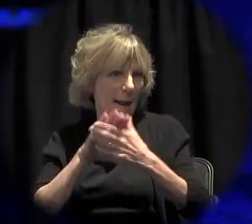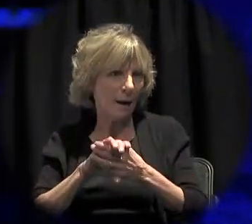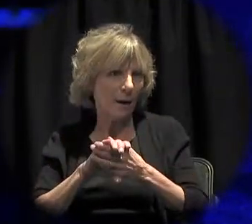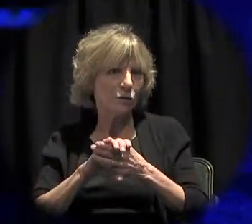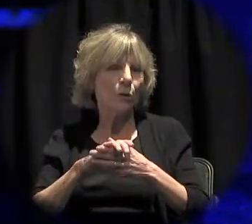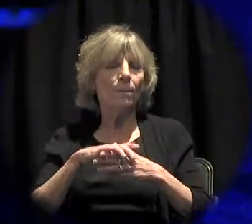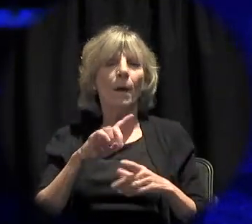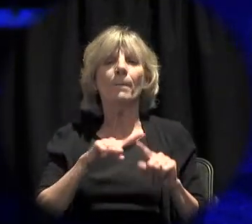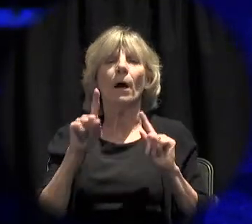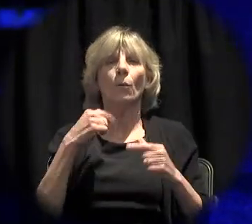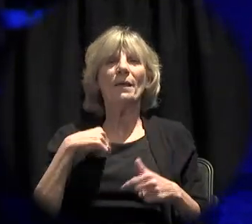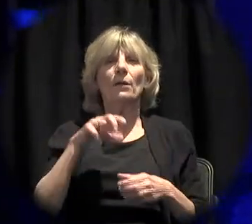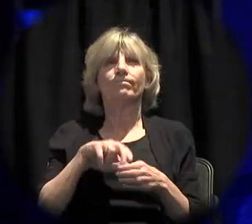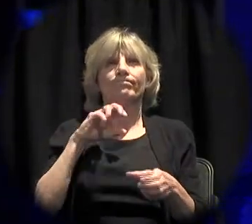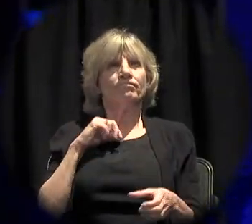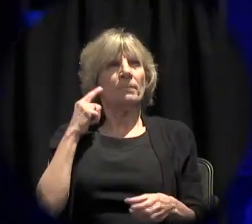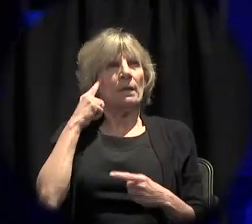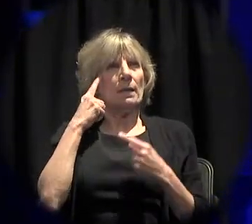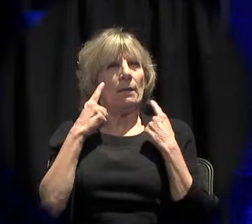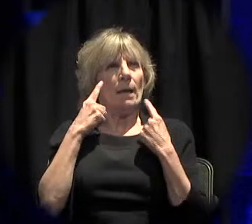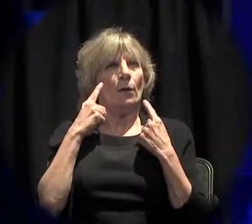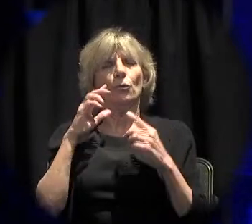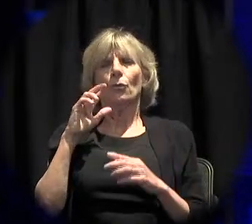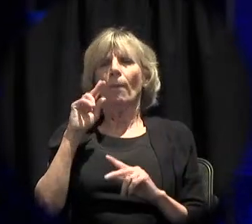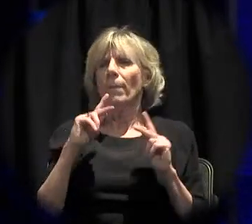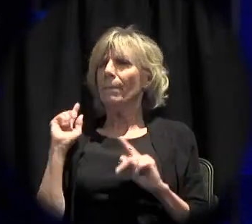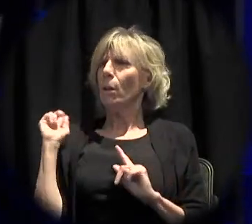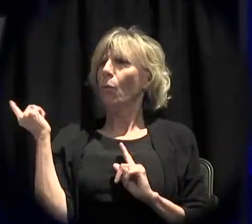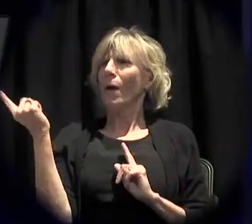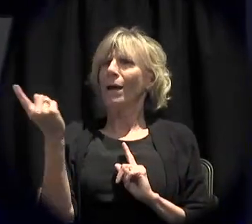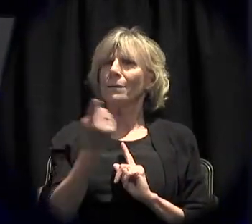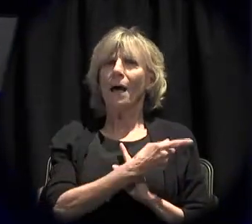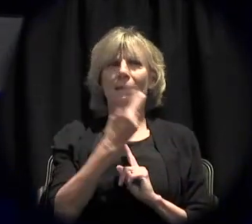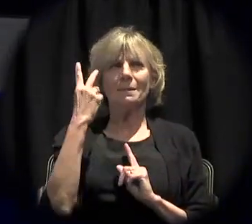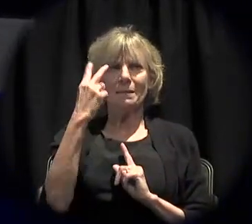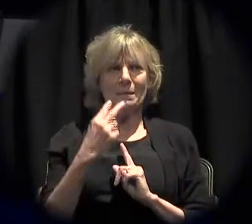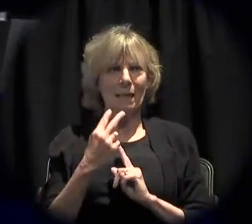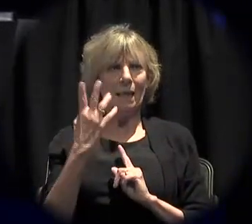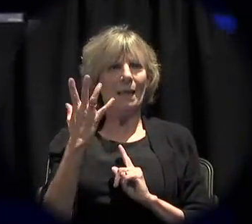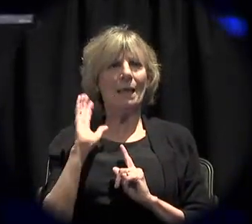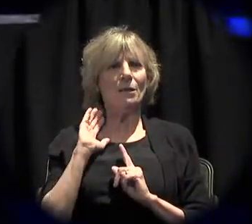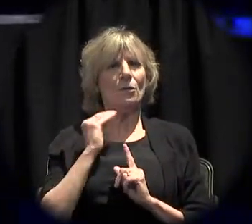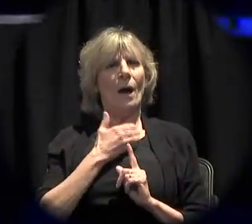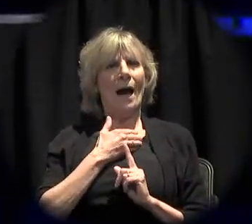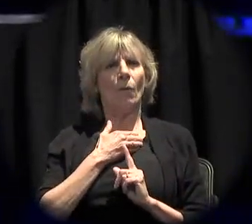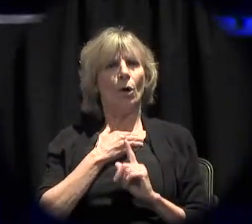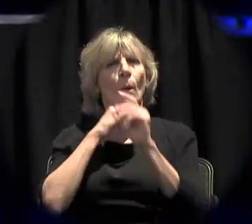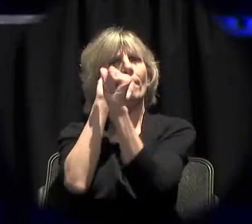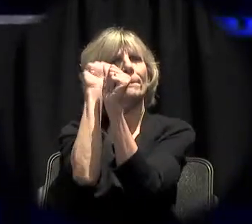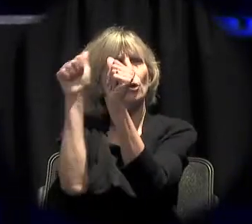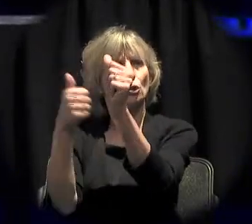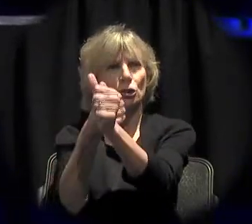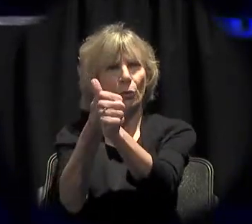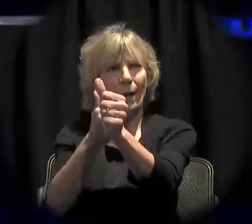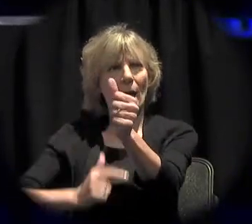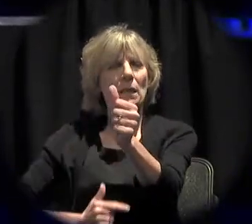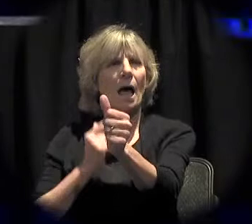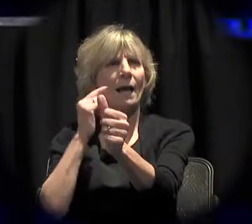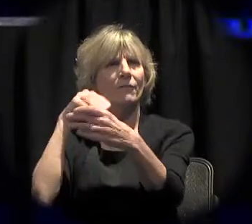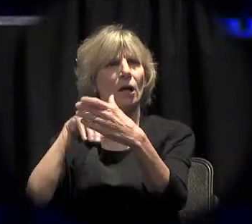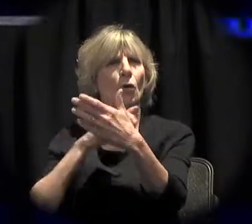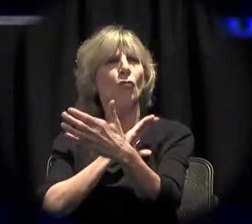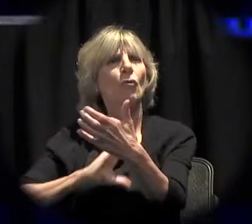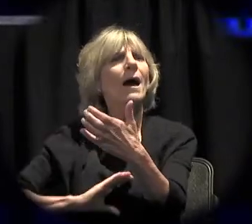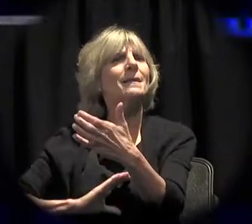us, do our children see that our pursuing life in Christ affects every area